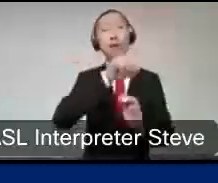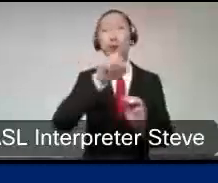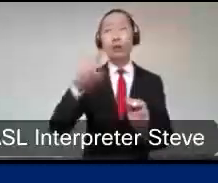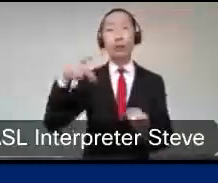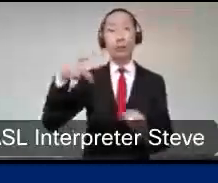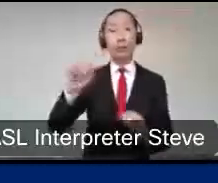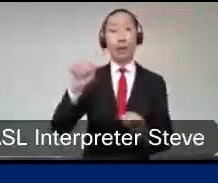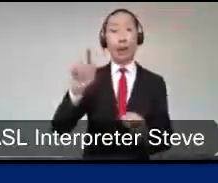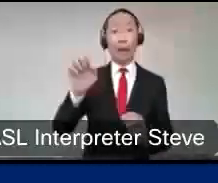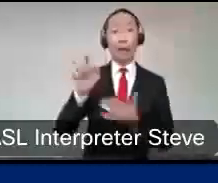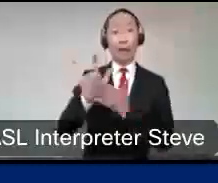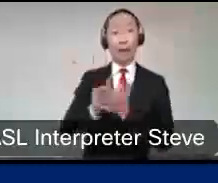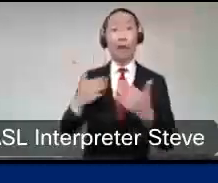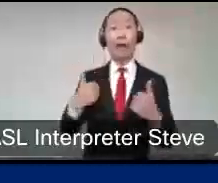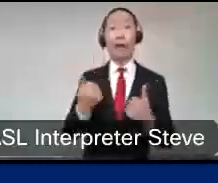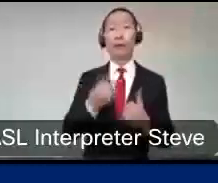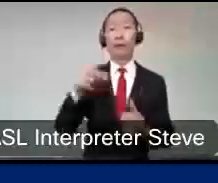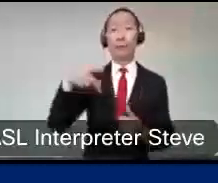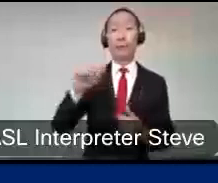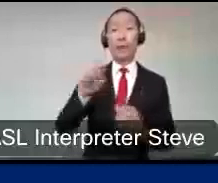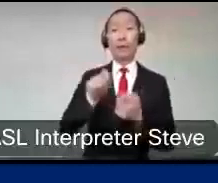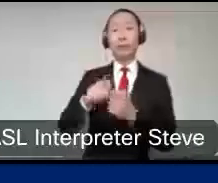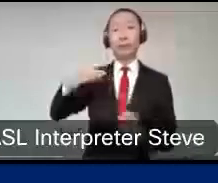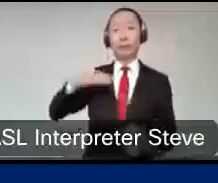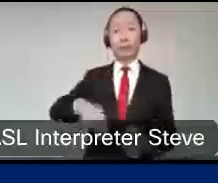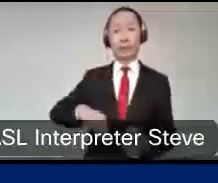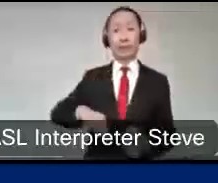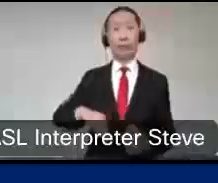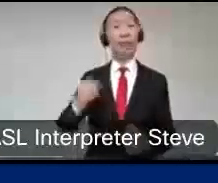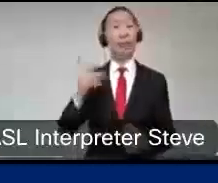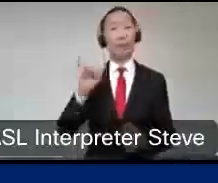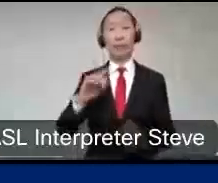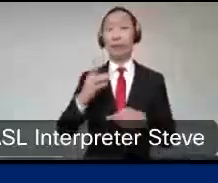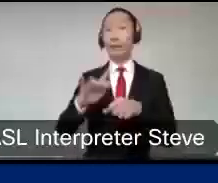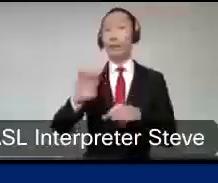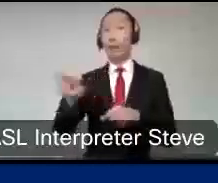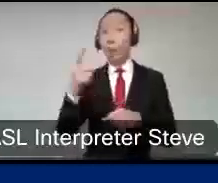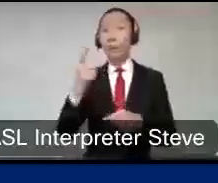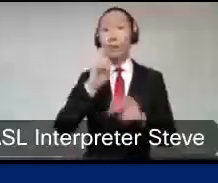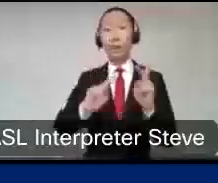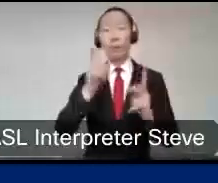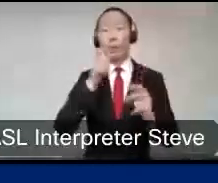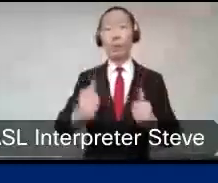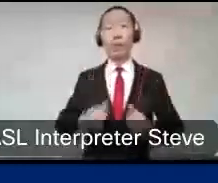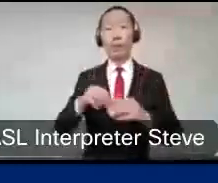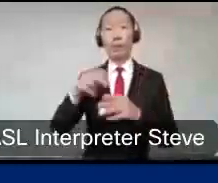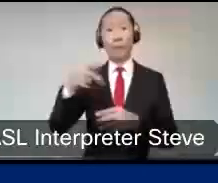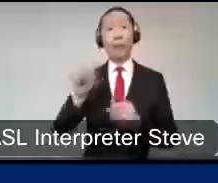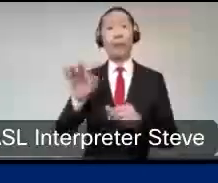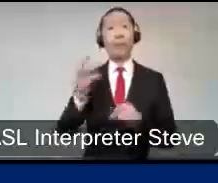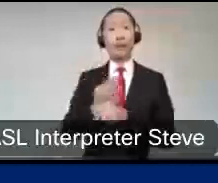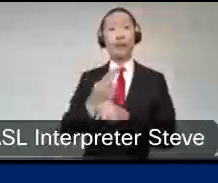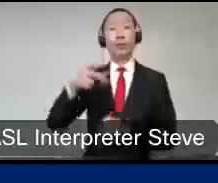Pennsylvania's ABLE law has several PA-specific benefits. These are only available to Pennsylvanians if they use the PA